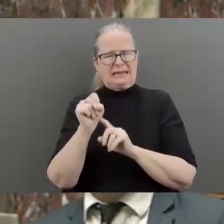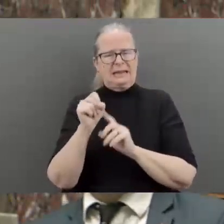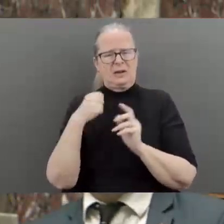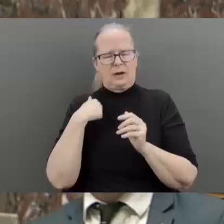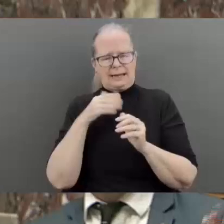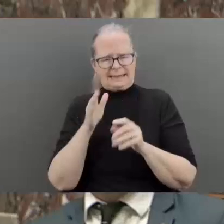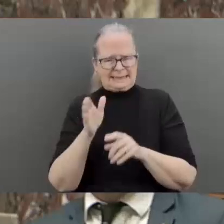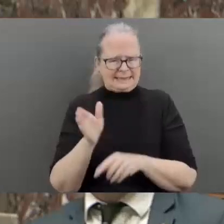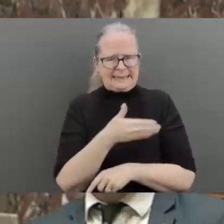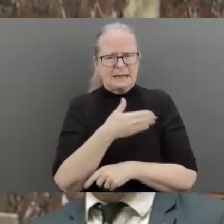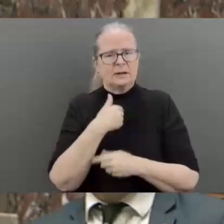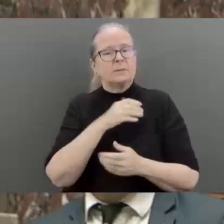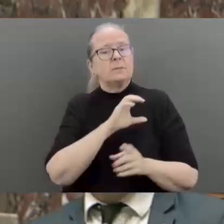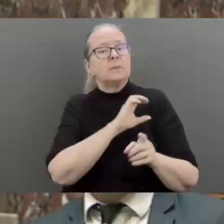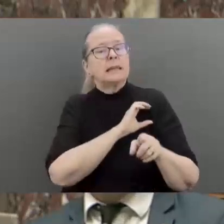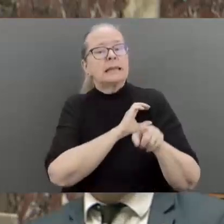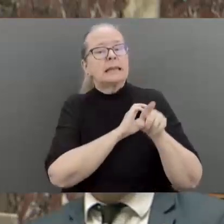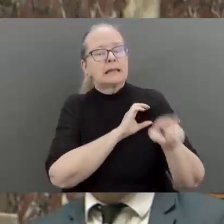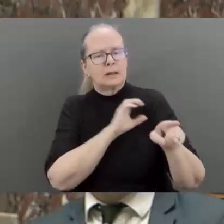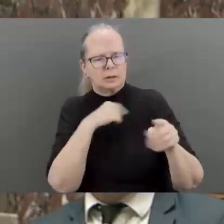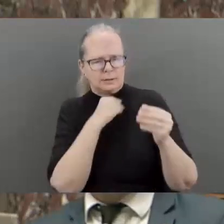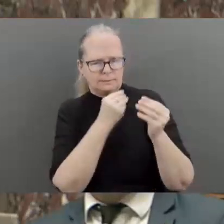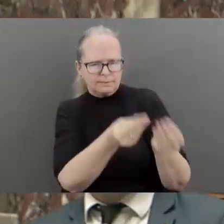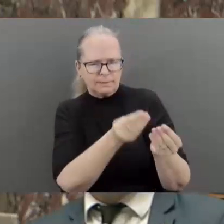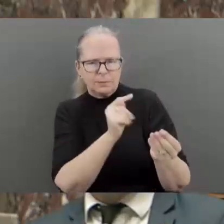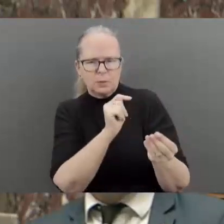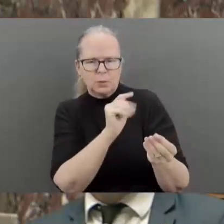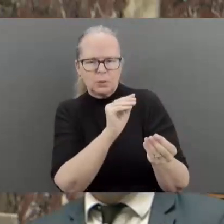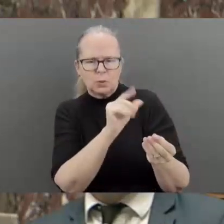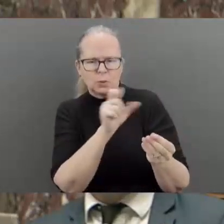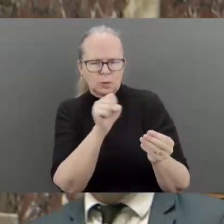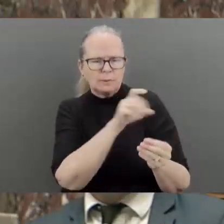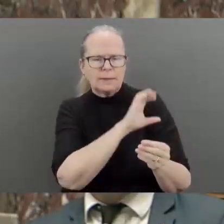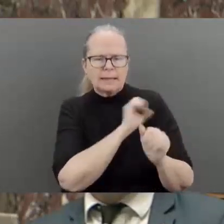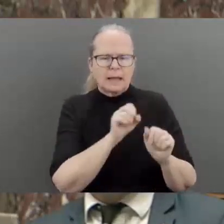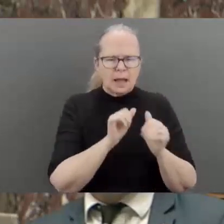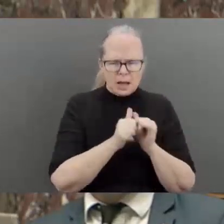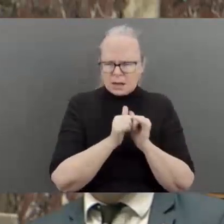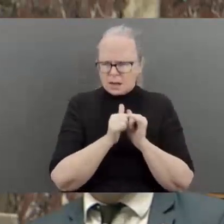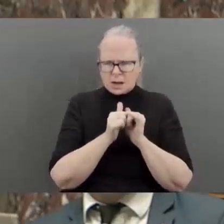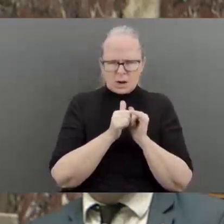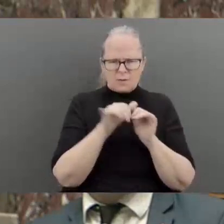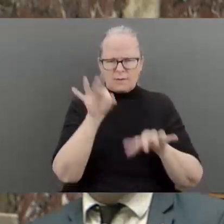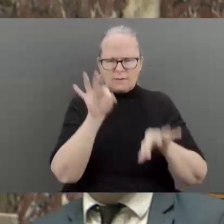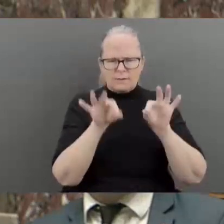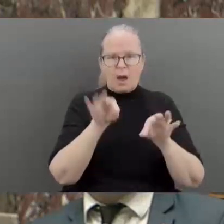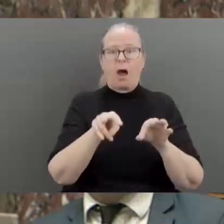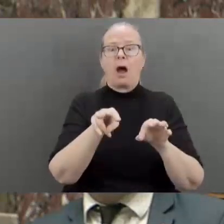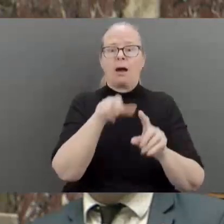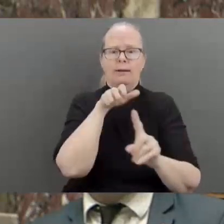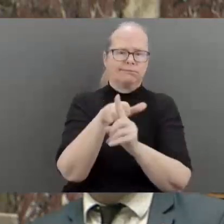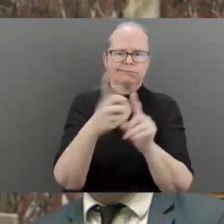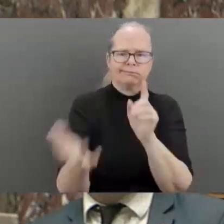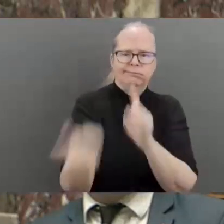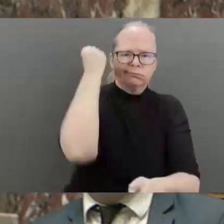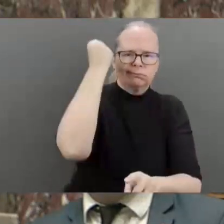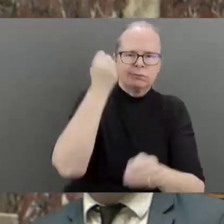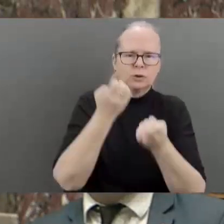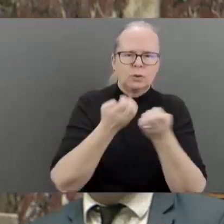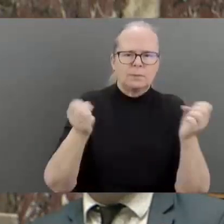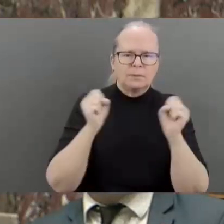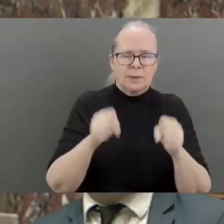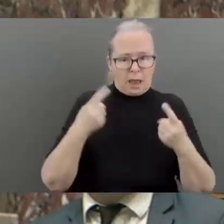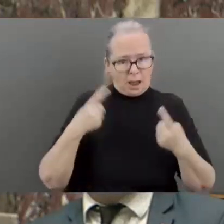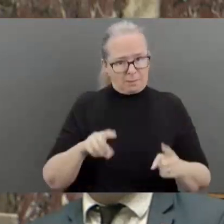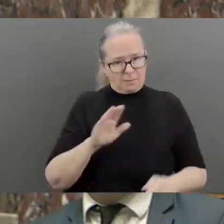all of their equipment, which is exactly what happened all across the province. Your question about the release of the offender in